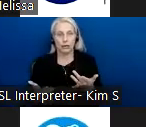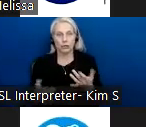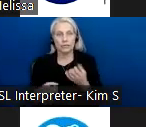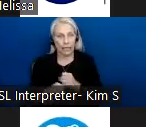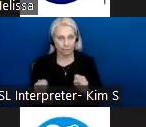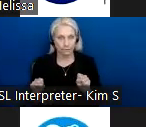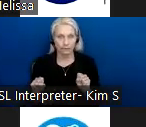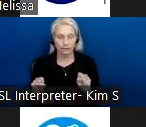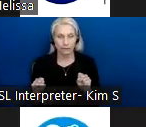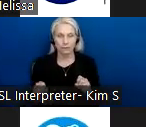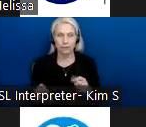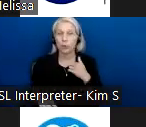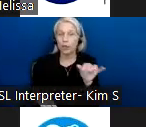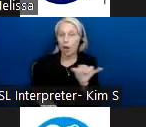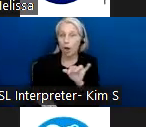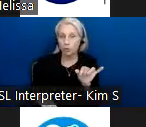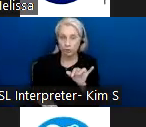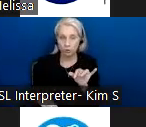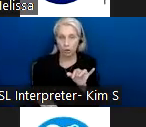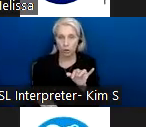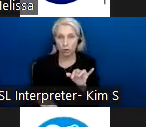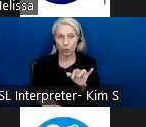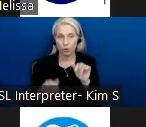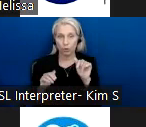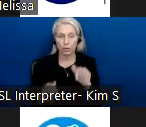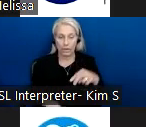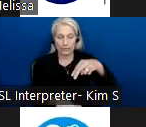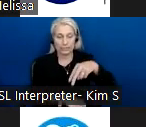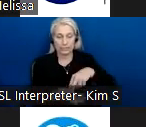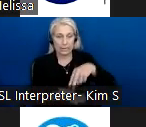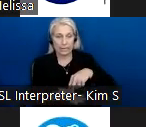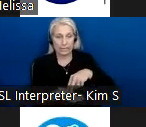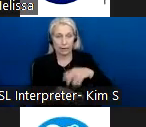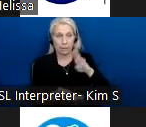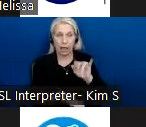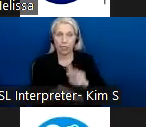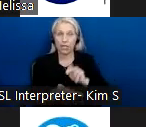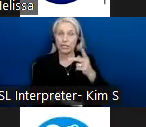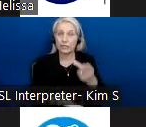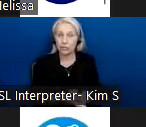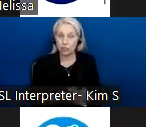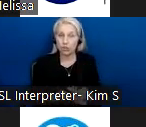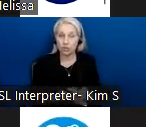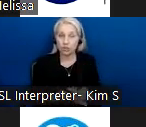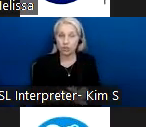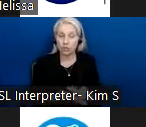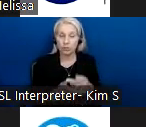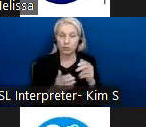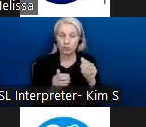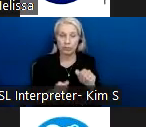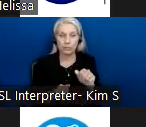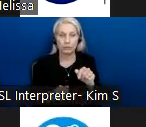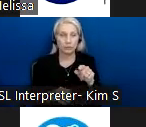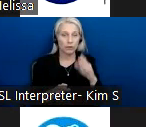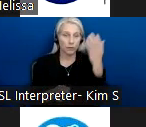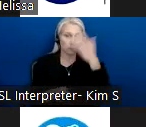safe. We also can stand right by that kitchen there. That's where their front